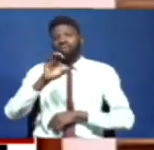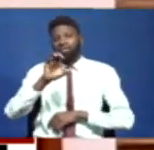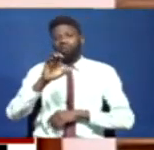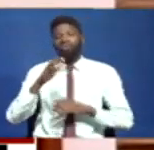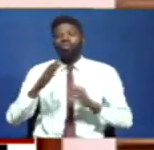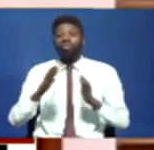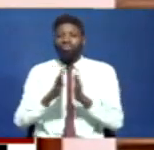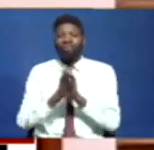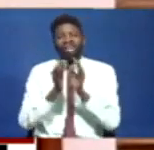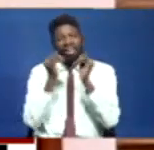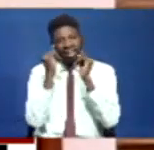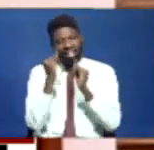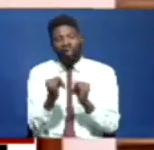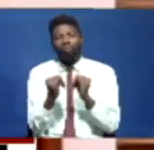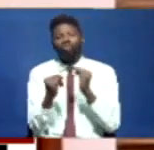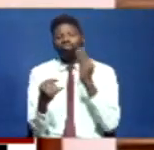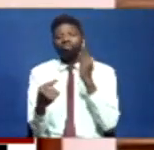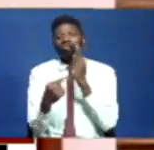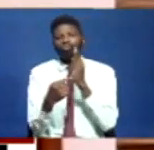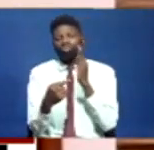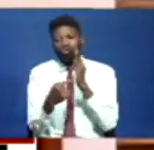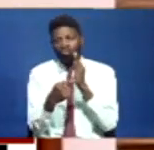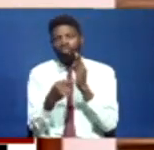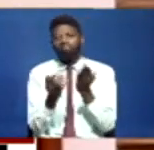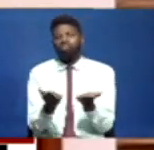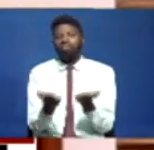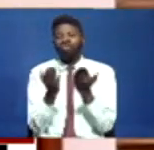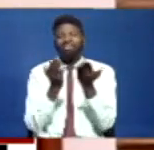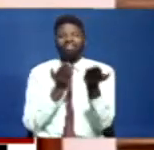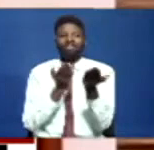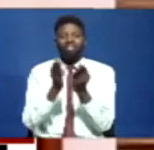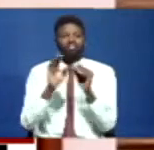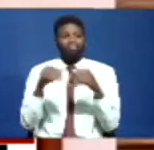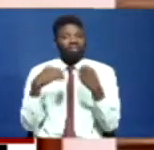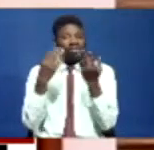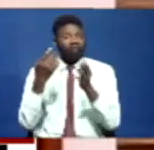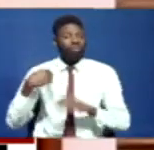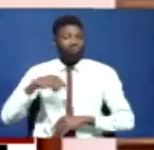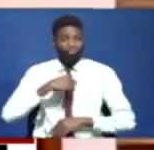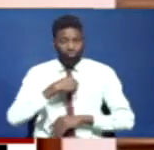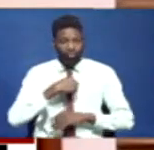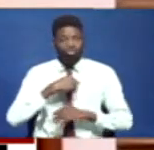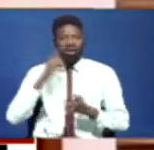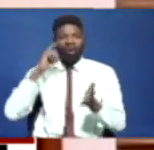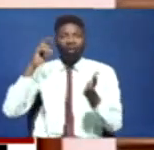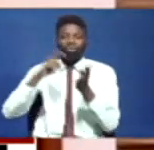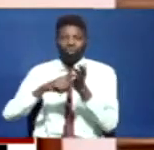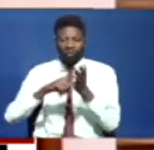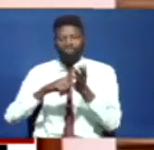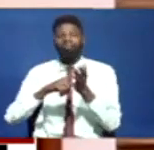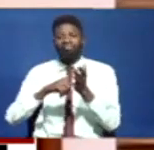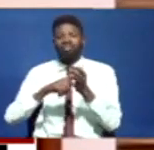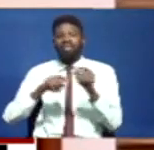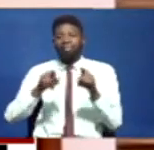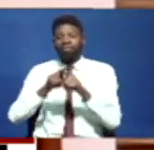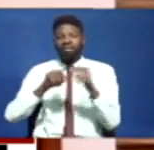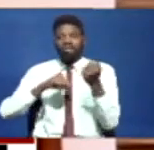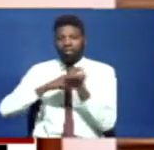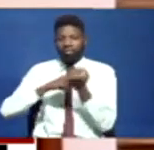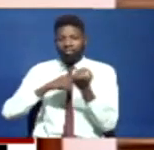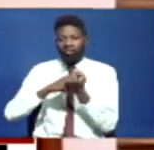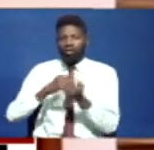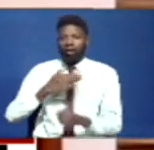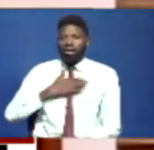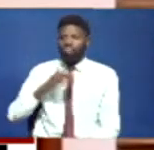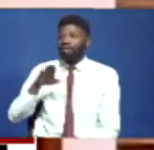of improved service delivery. We acknowledge the hands-on support and guidance by our Cabinet Secretary, Asante